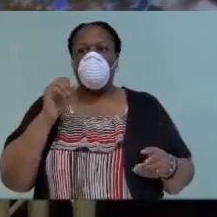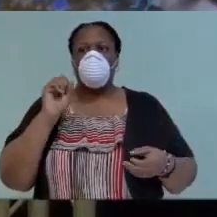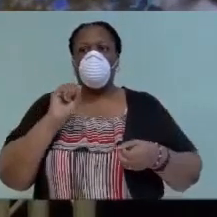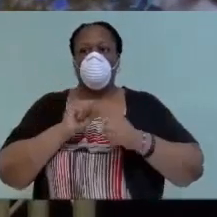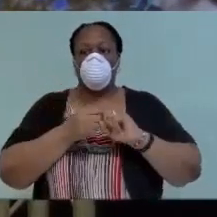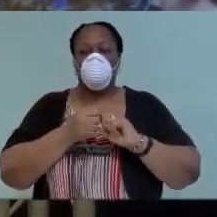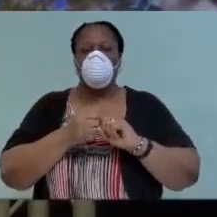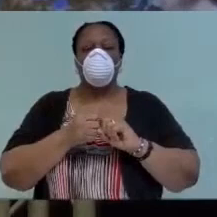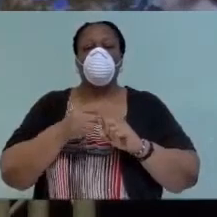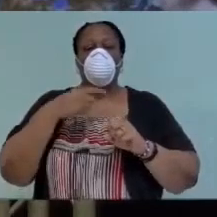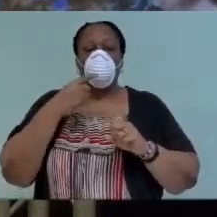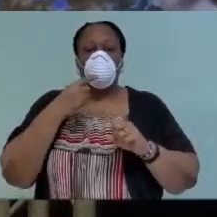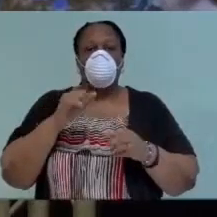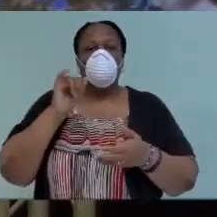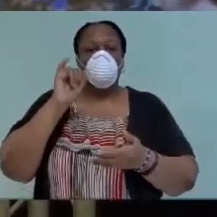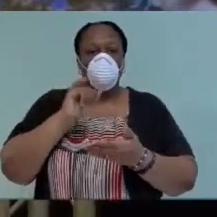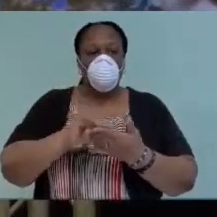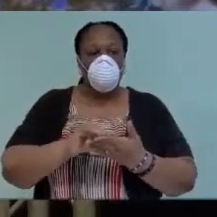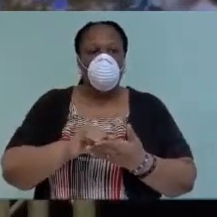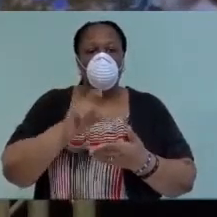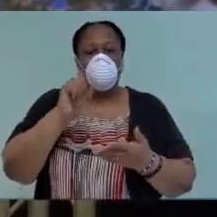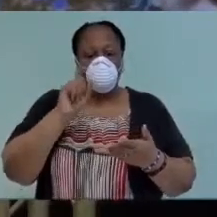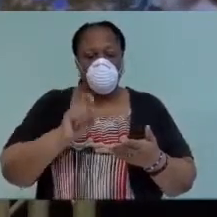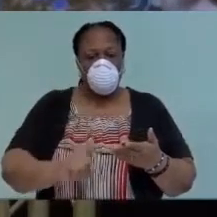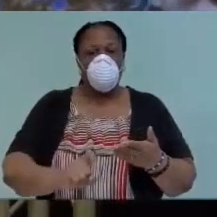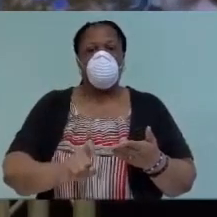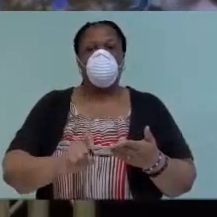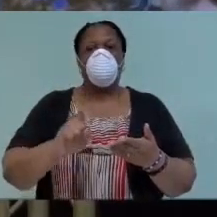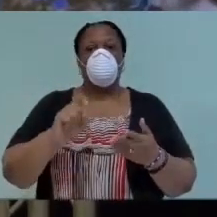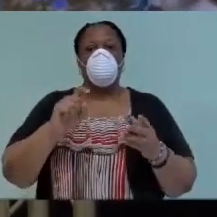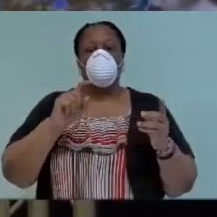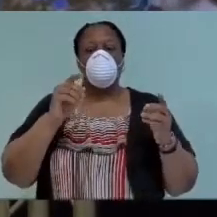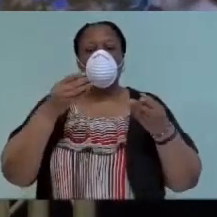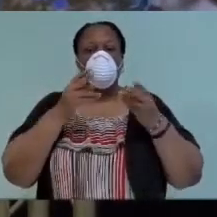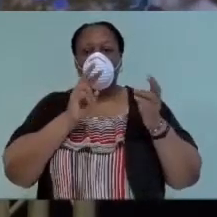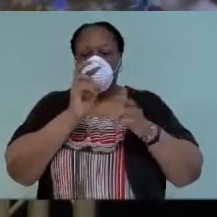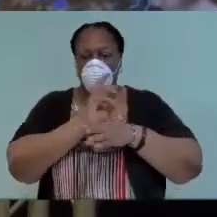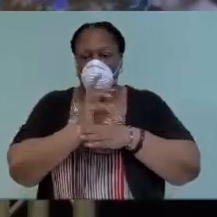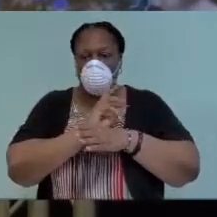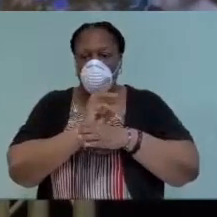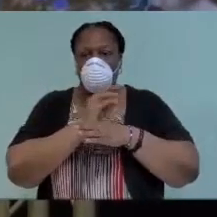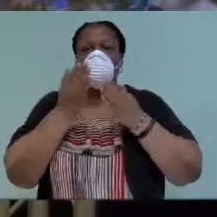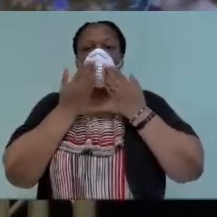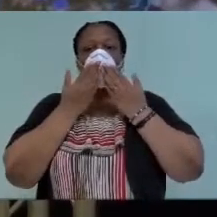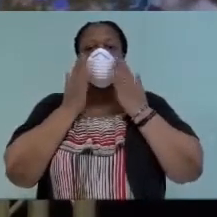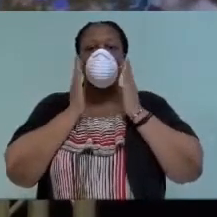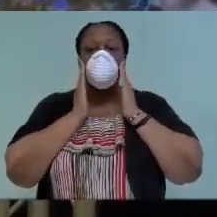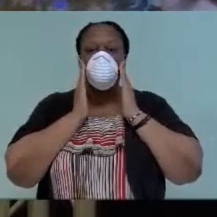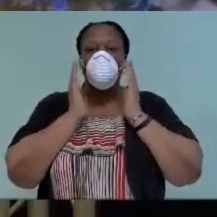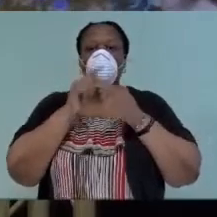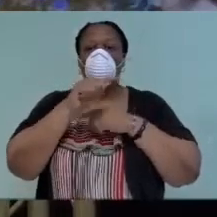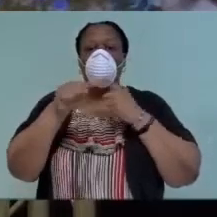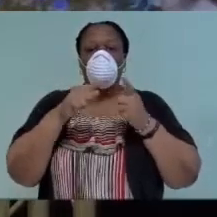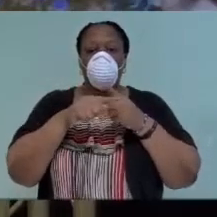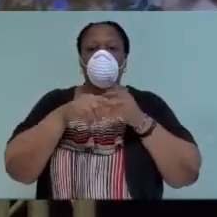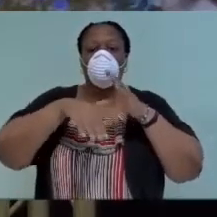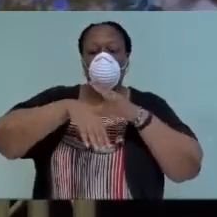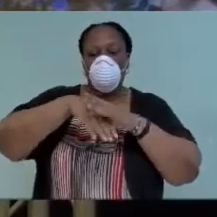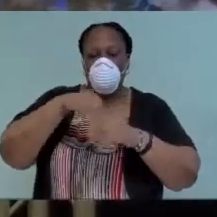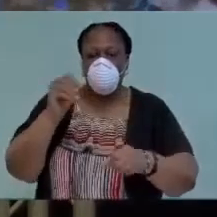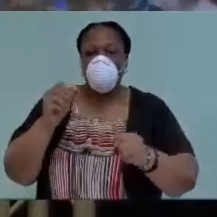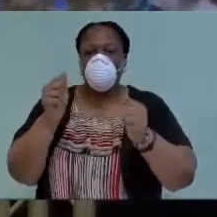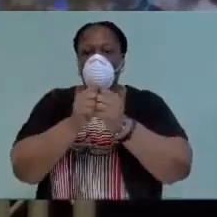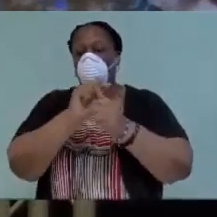community setting. This is to protect people around you if you are infected but do not have